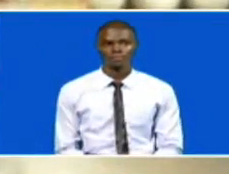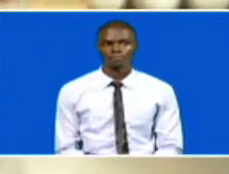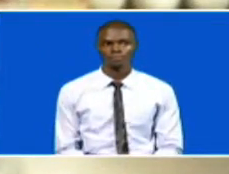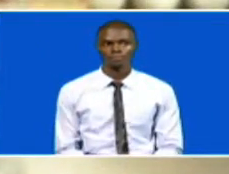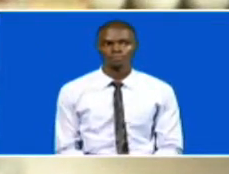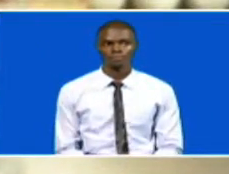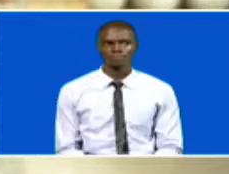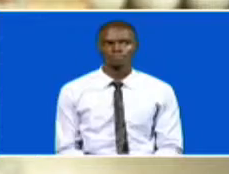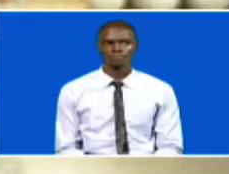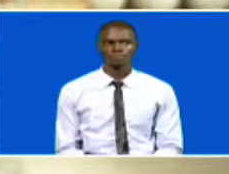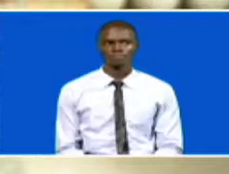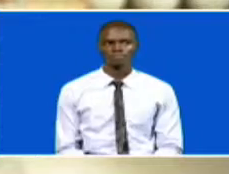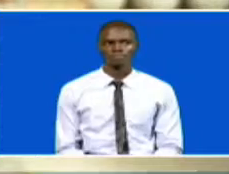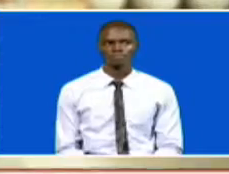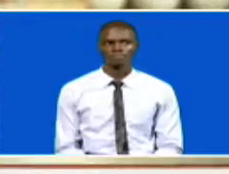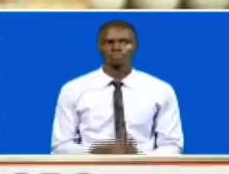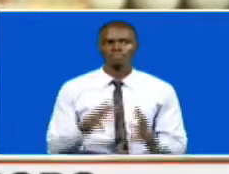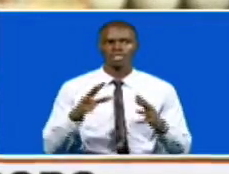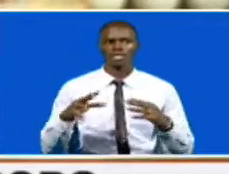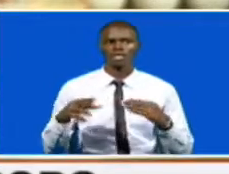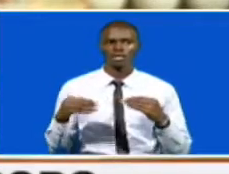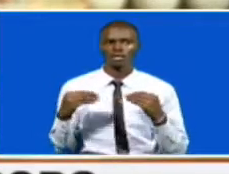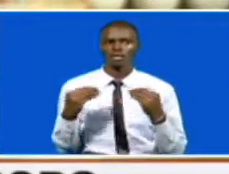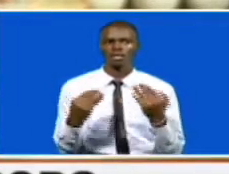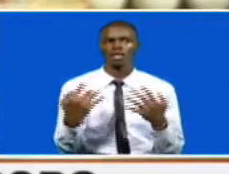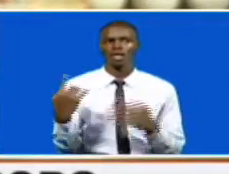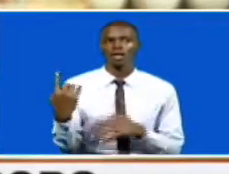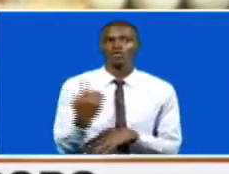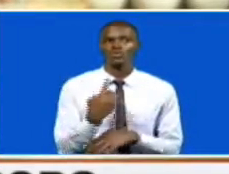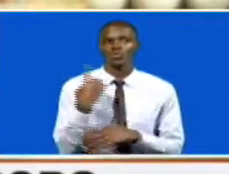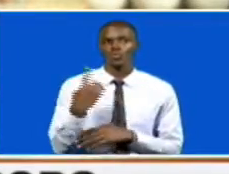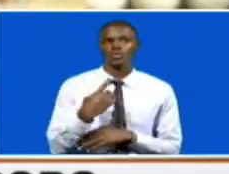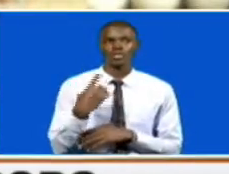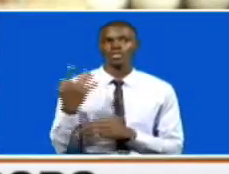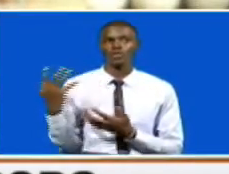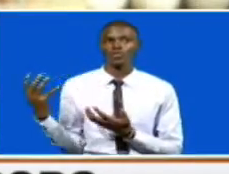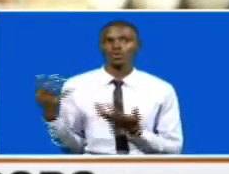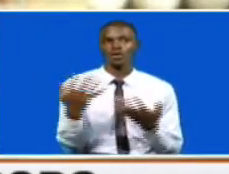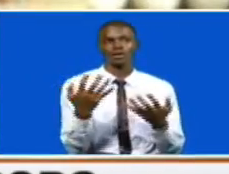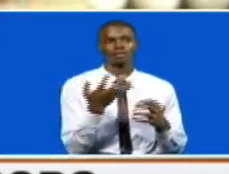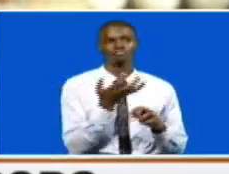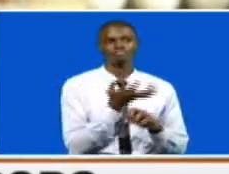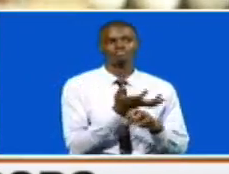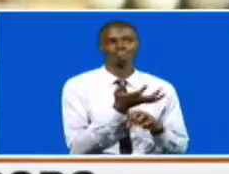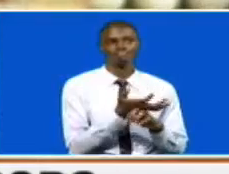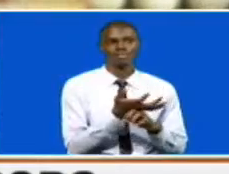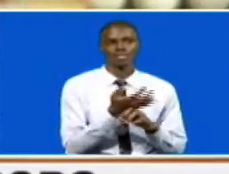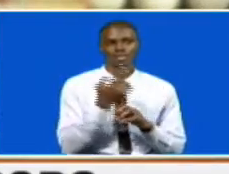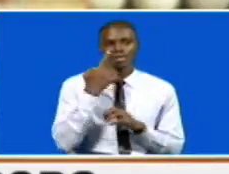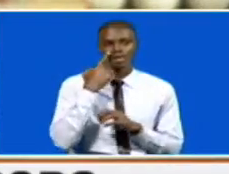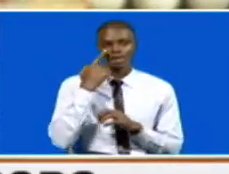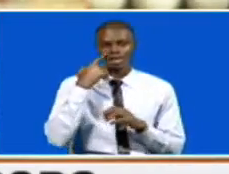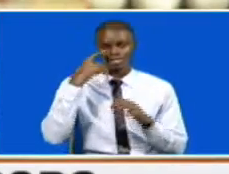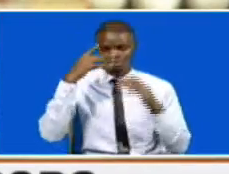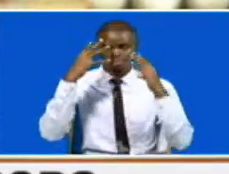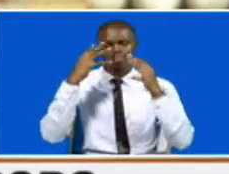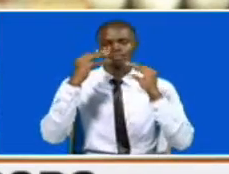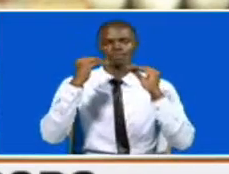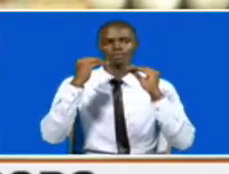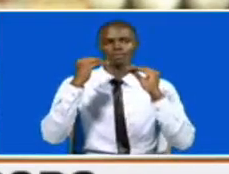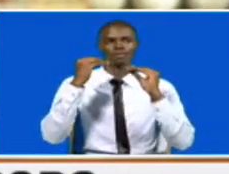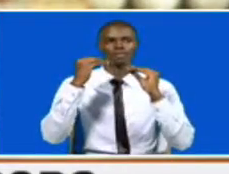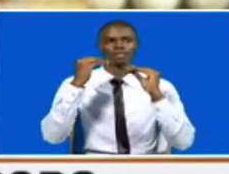Goes that in a game, you only need to carry a stone, close your eyes,